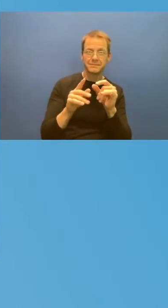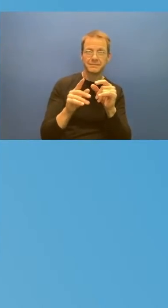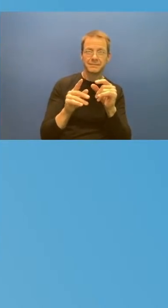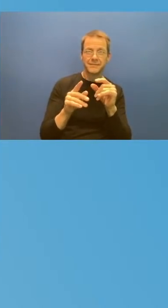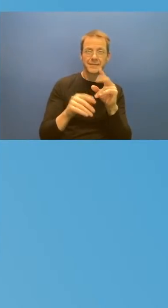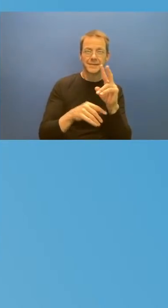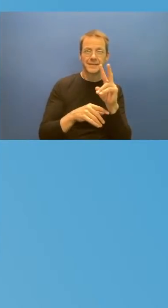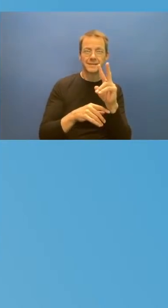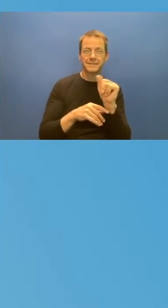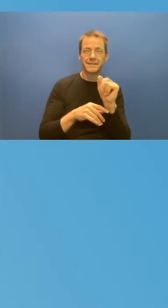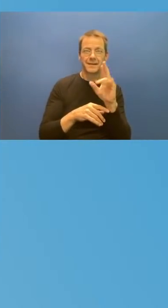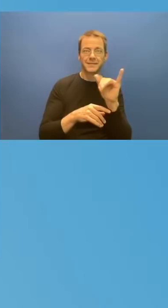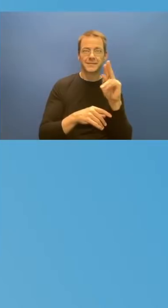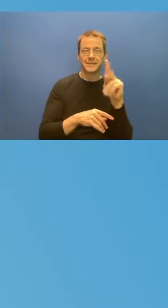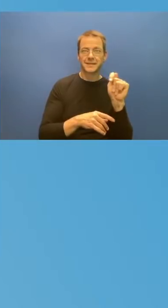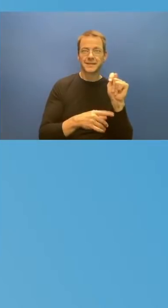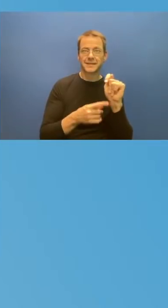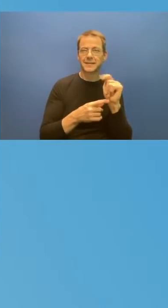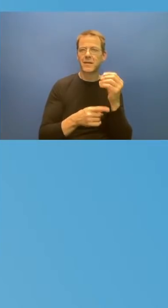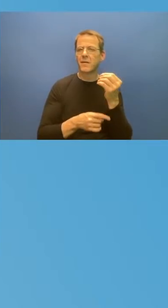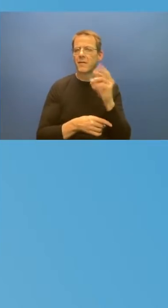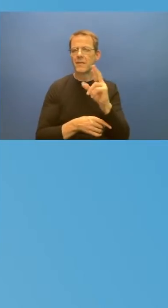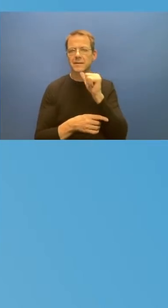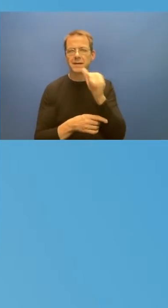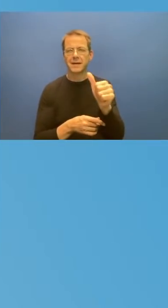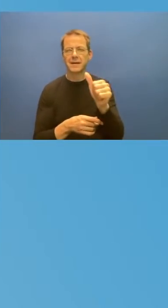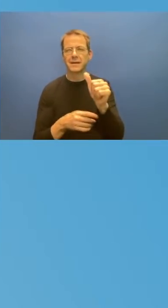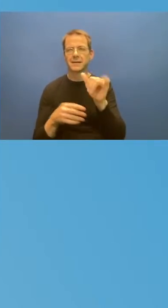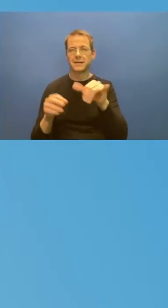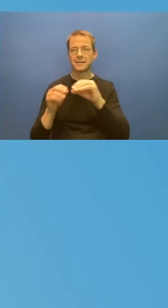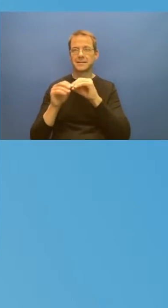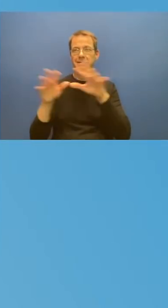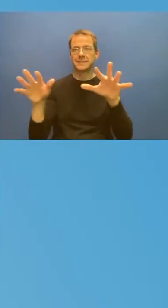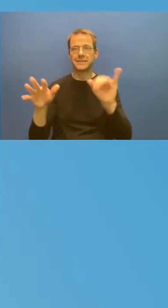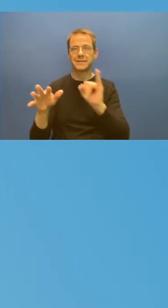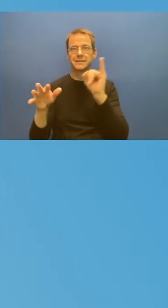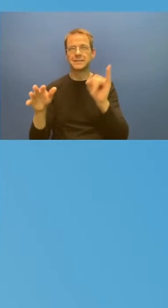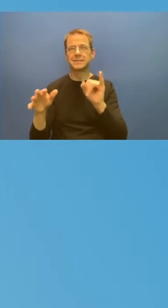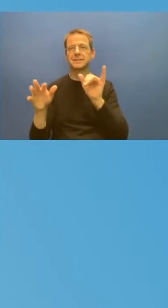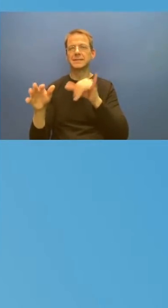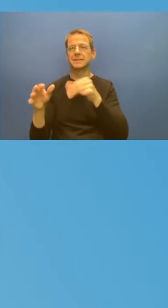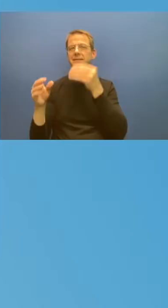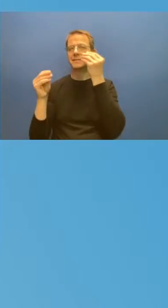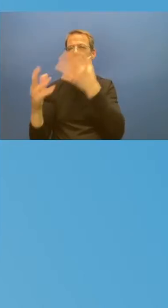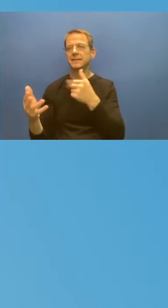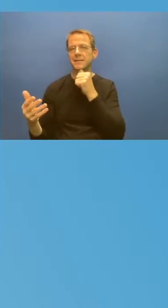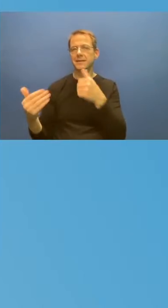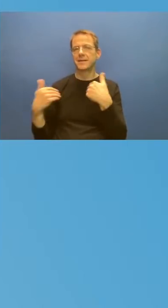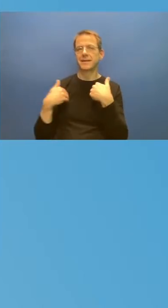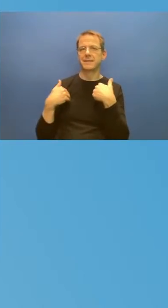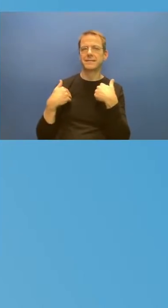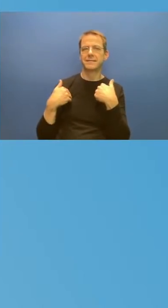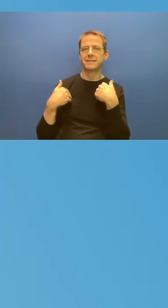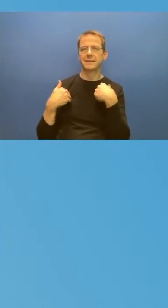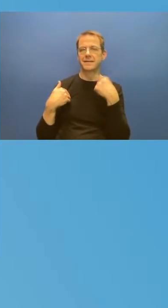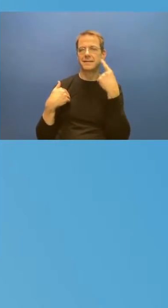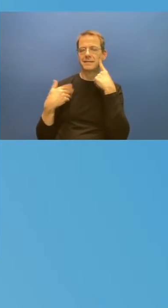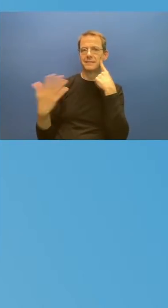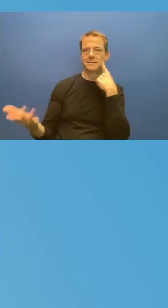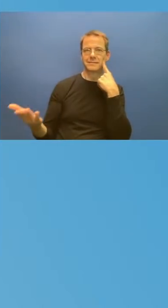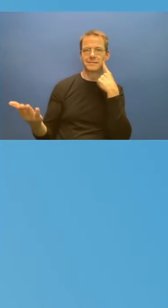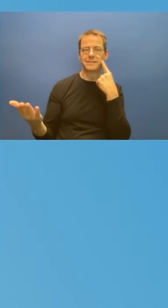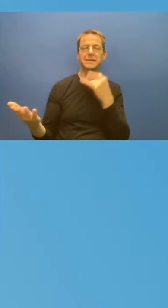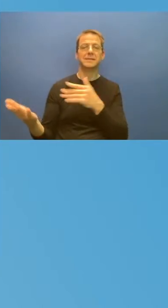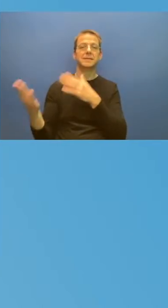have that data, or at least that I know of. I think right now what we're seeing with SARS-CoV-2 is, listen, we're looking at obviously billions upon billions